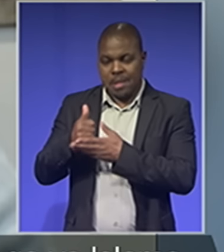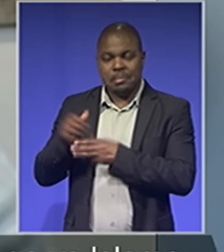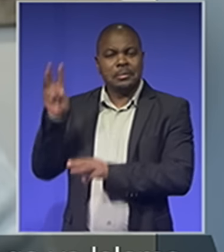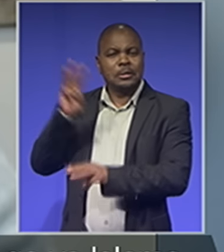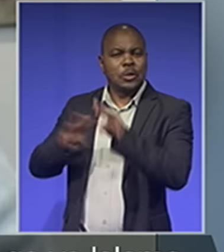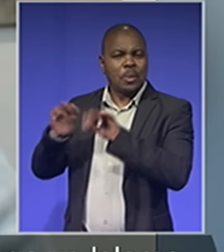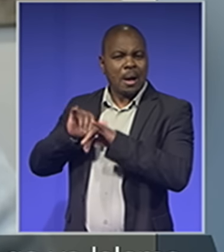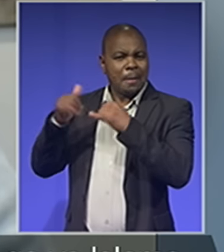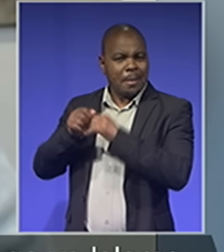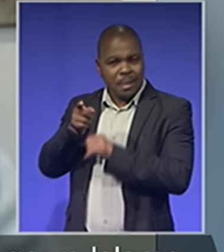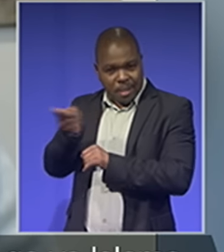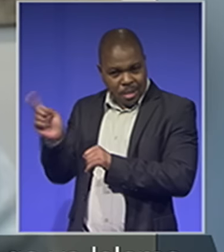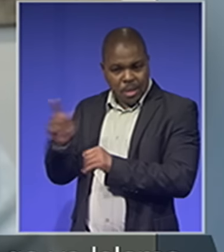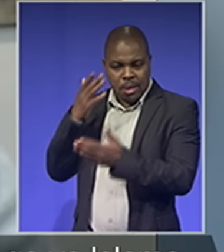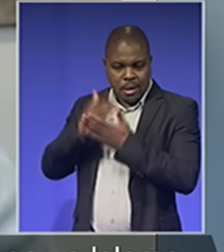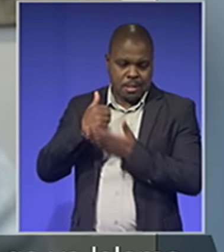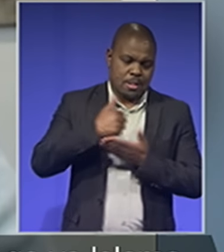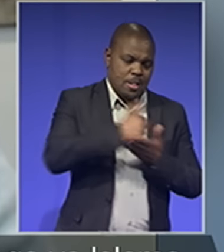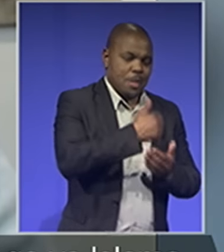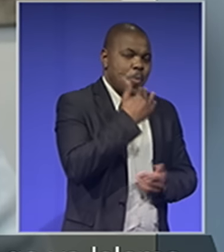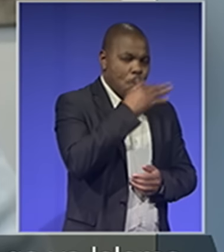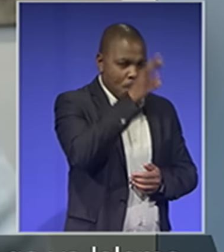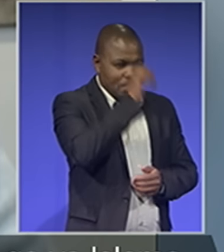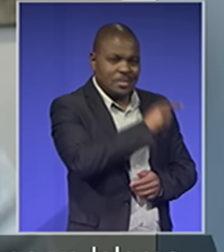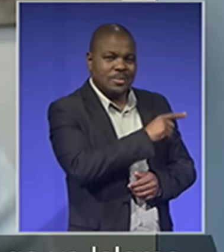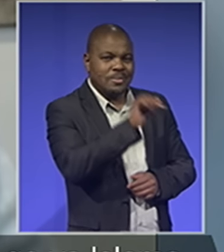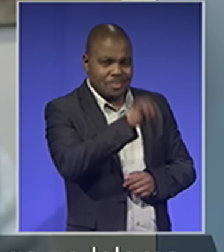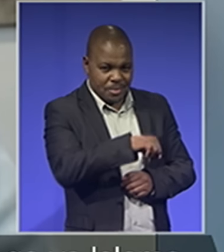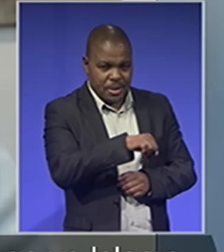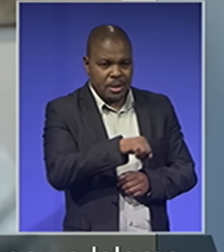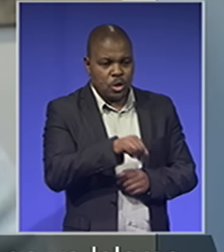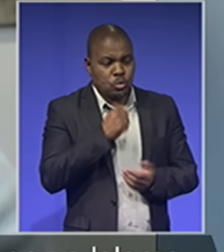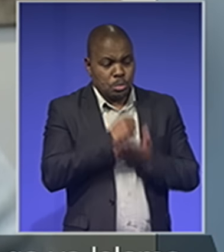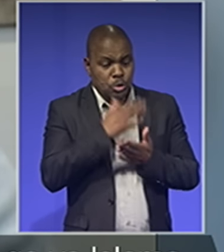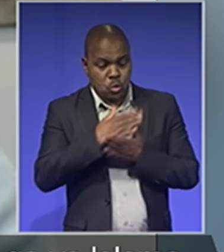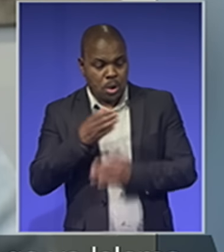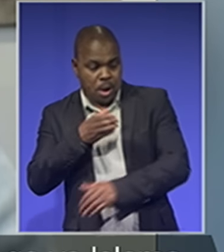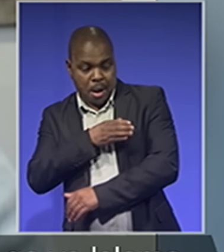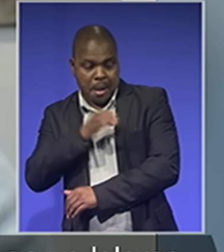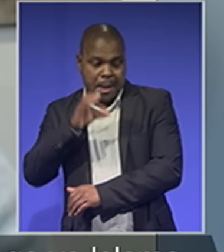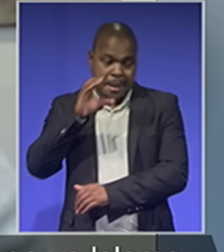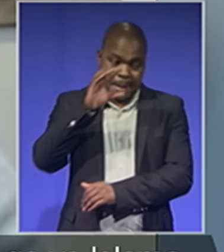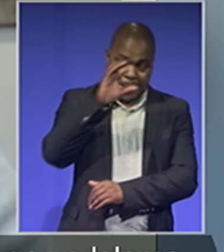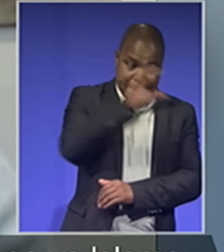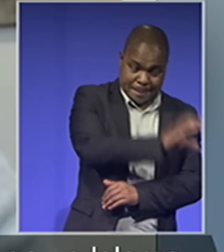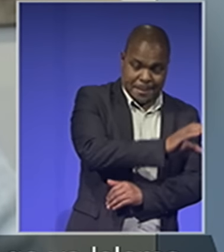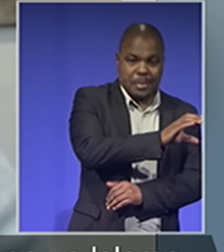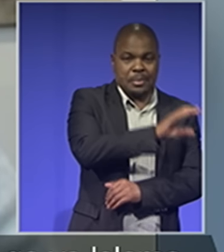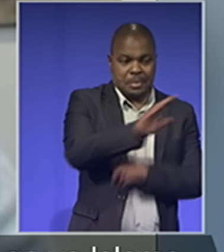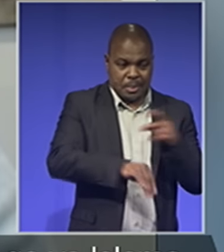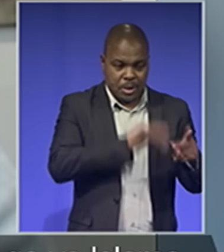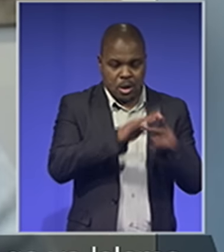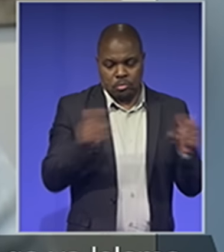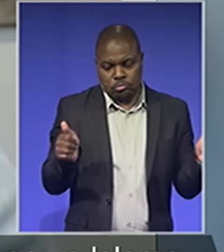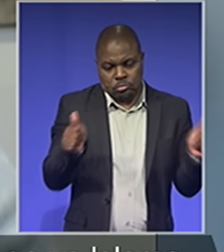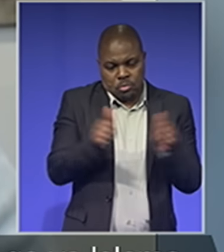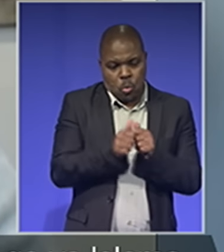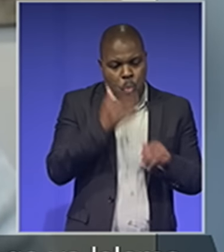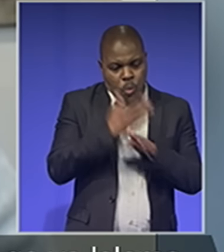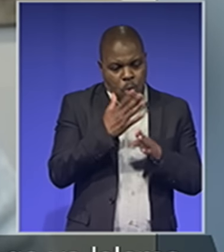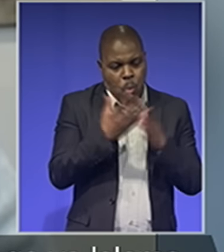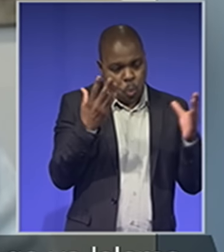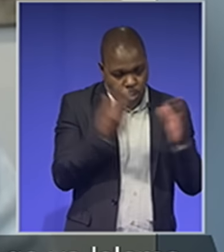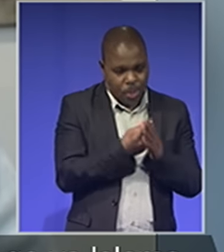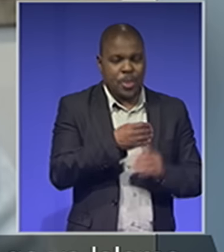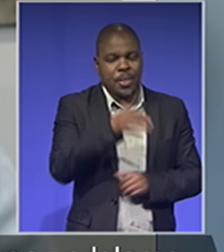industry to assist the police, to capacitate the police, and to be part of joint operational commands with the